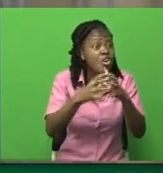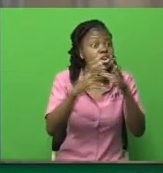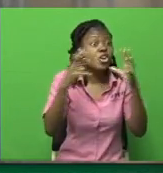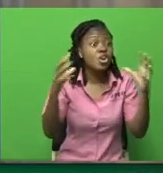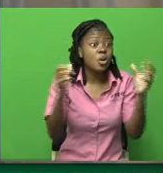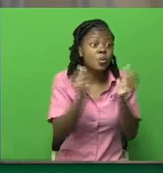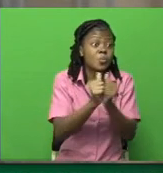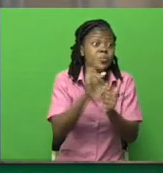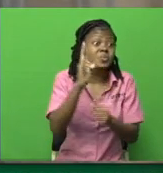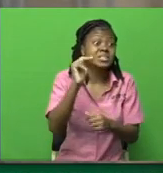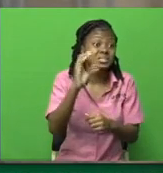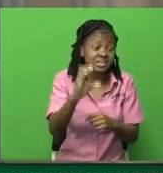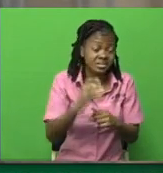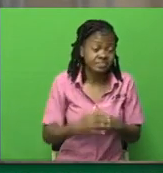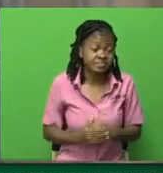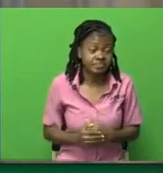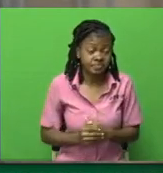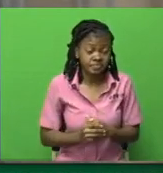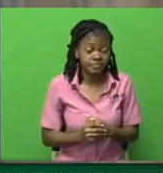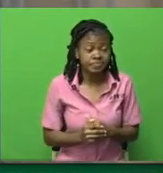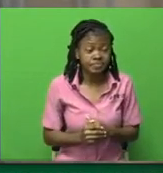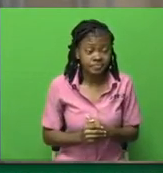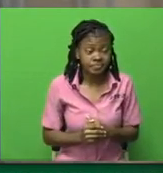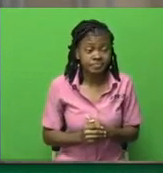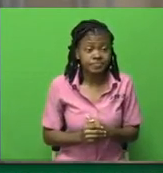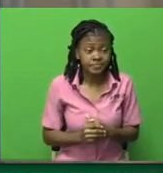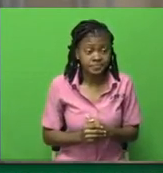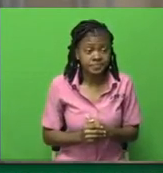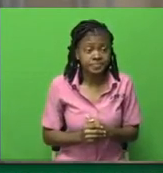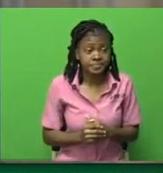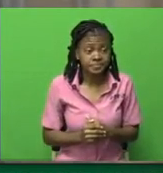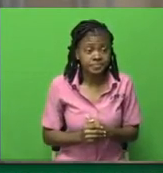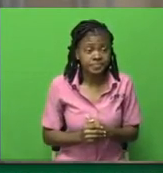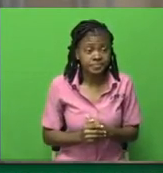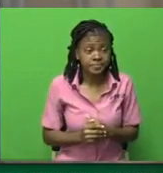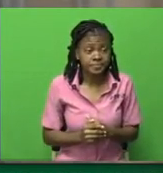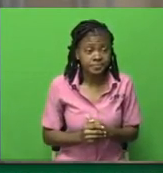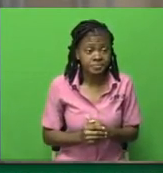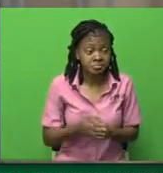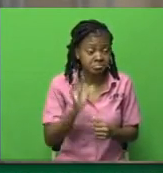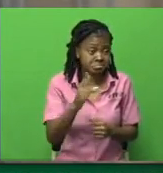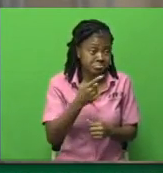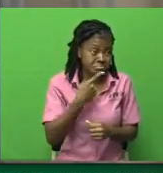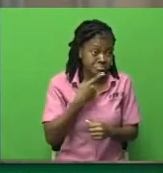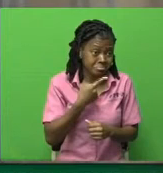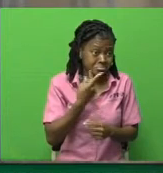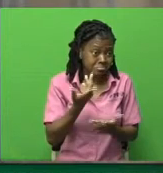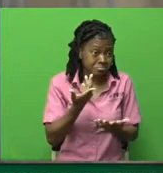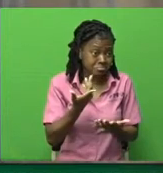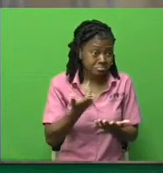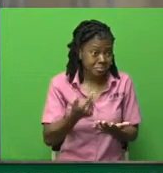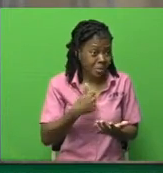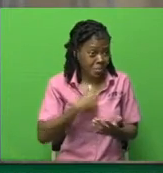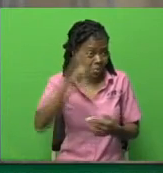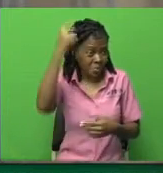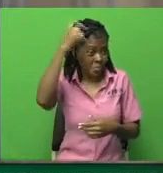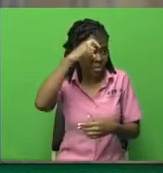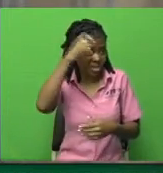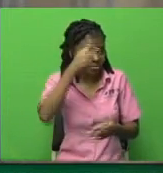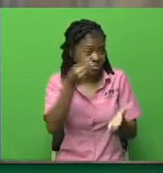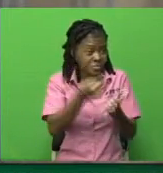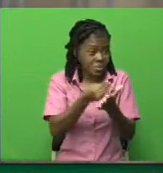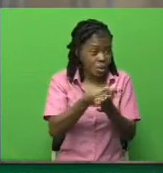the government I led this he and some business Chambers call fiscal Prudence how can that be fiscal Prudence